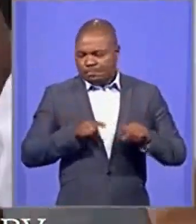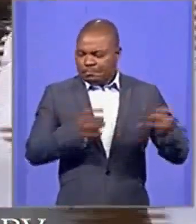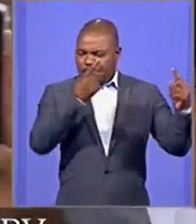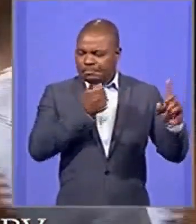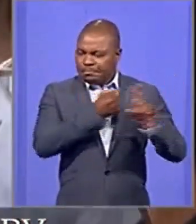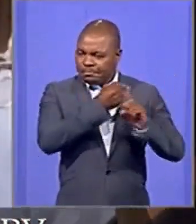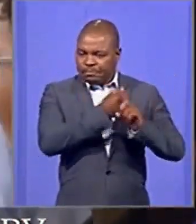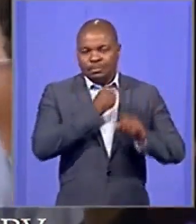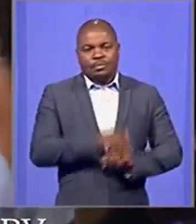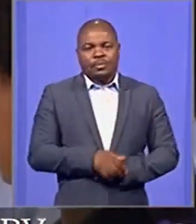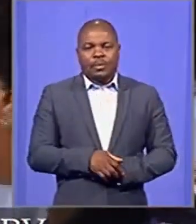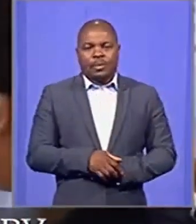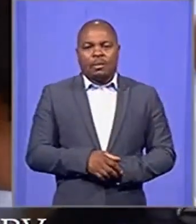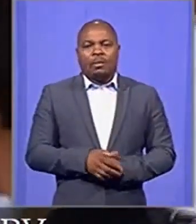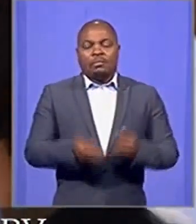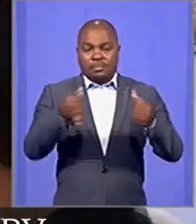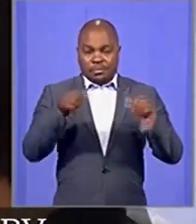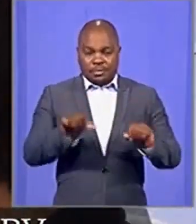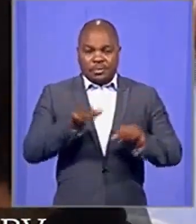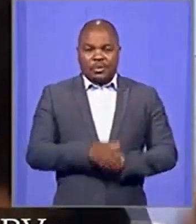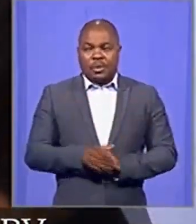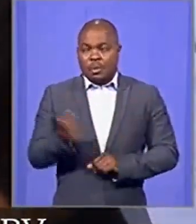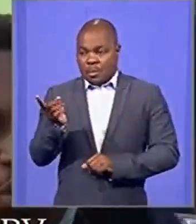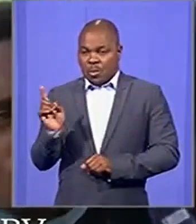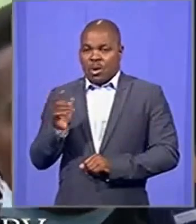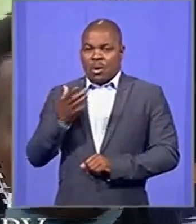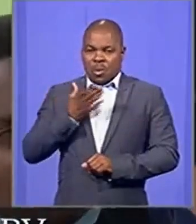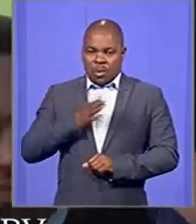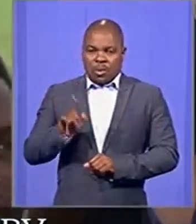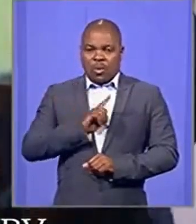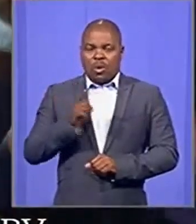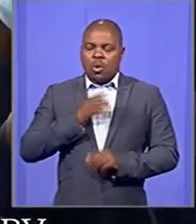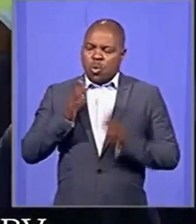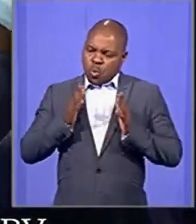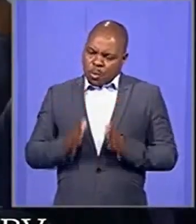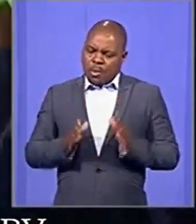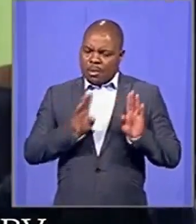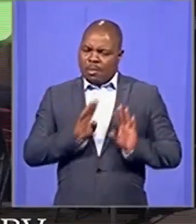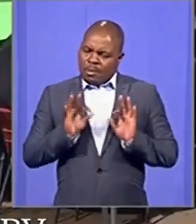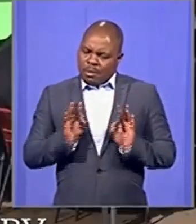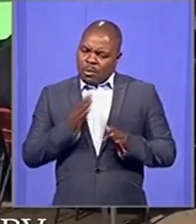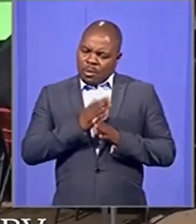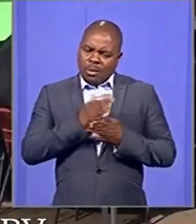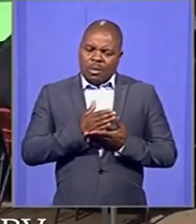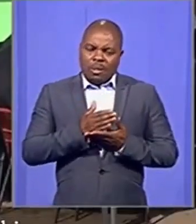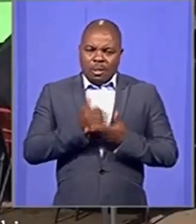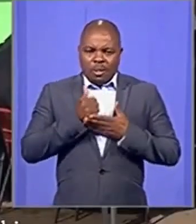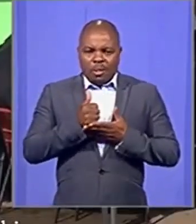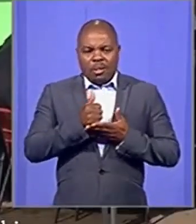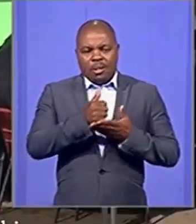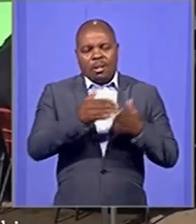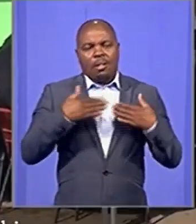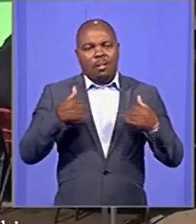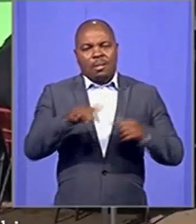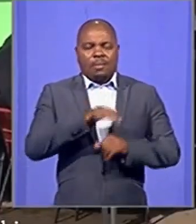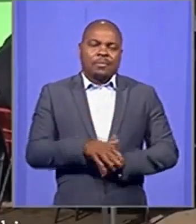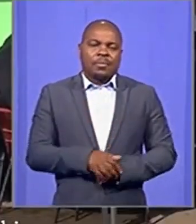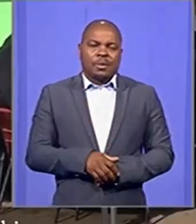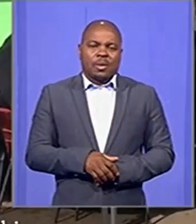le basadi. Re sa lefo ba rotloetsa mogwa wa botho mo bodirelweng pholo. Main objectives is to